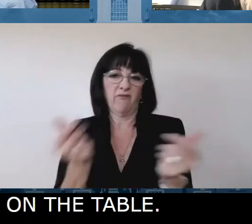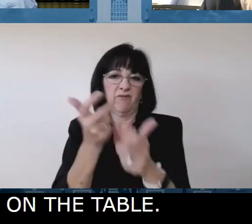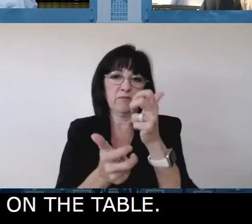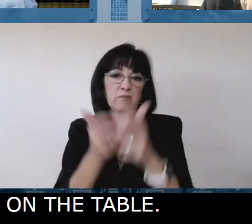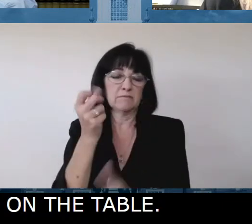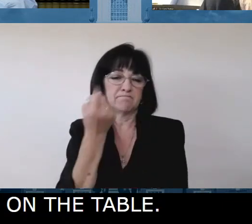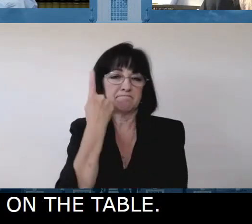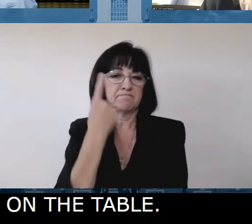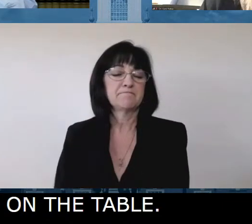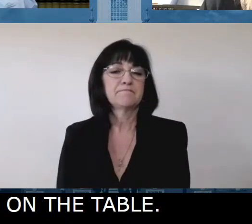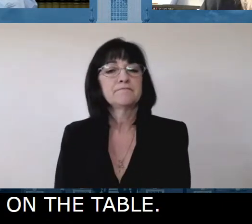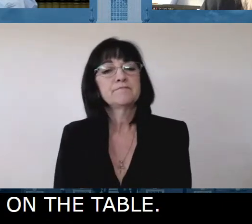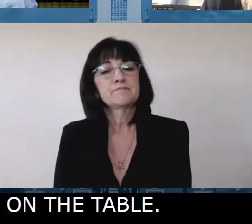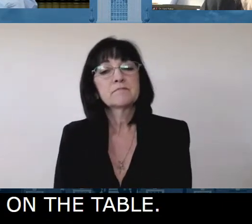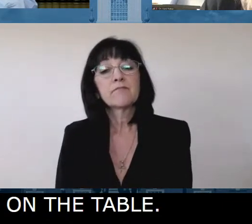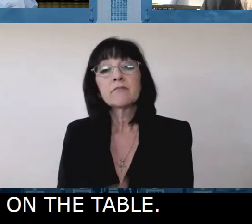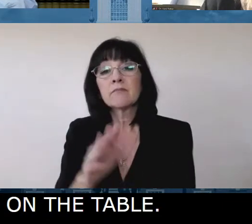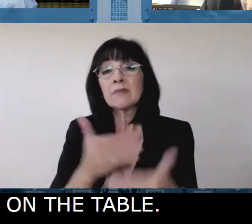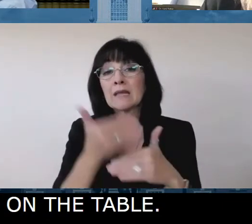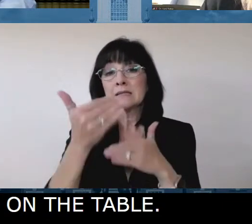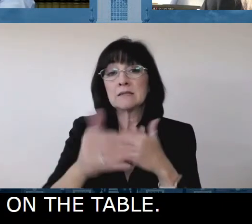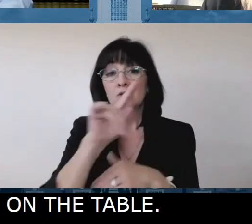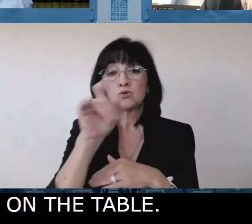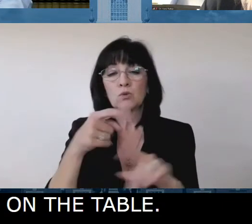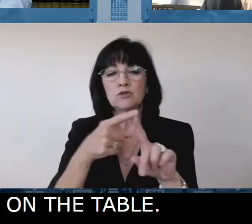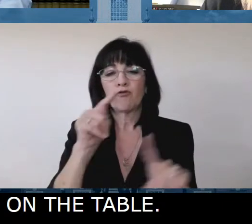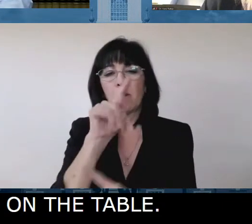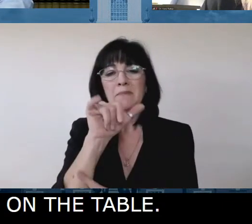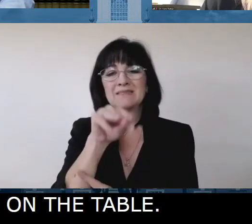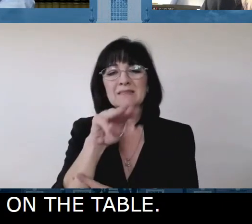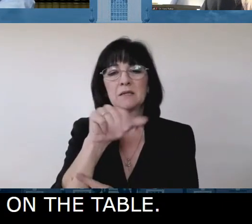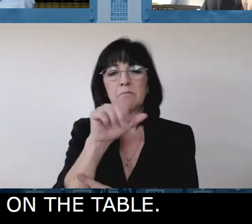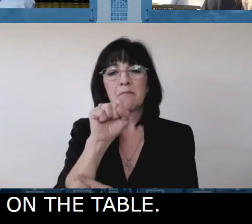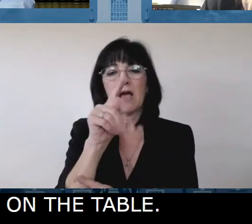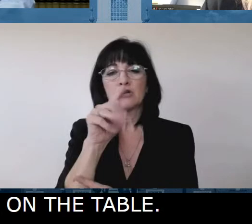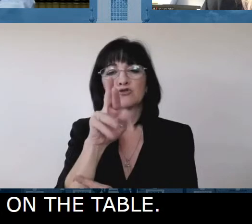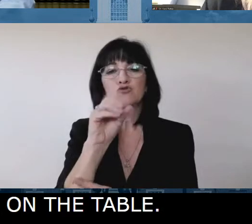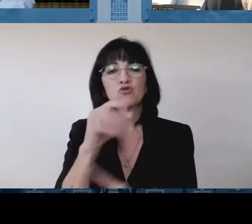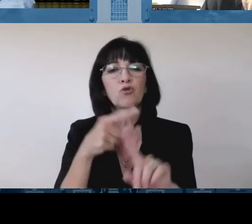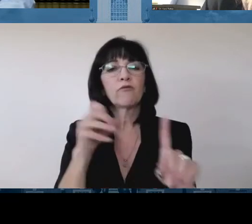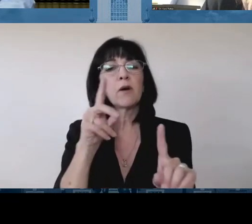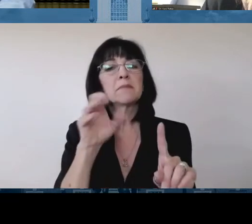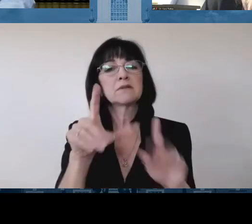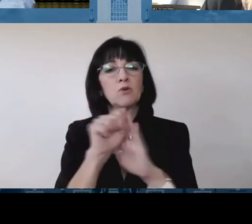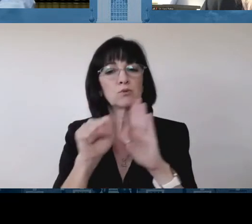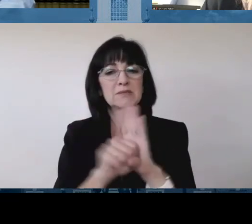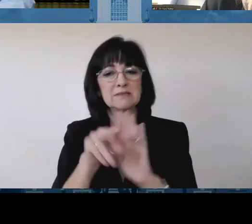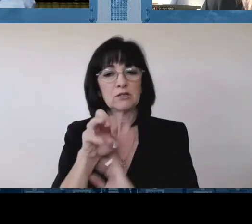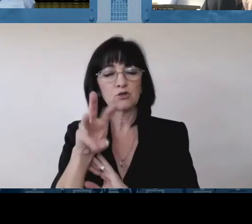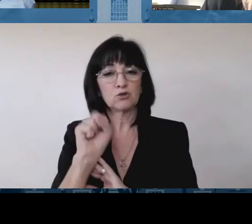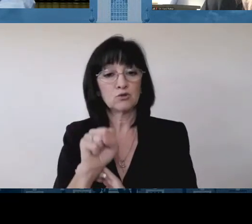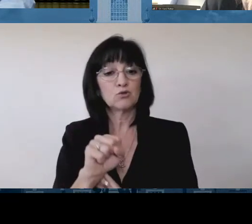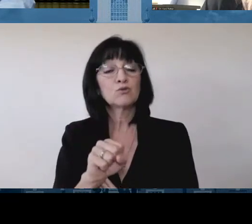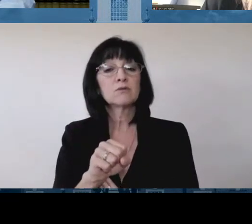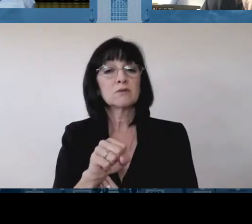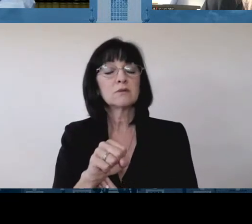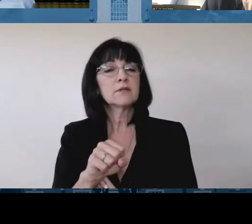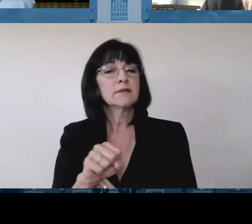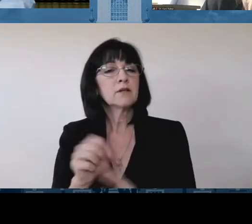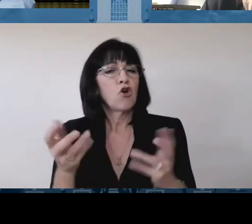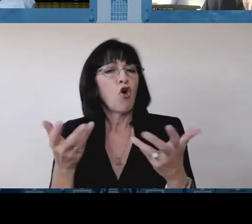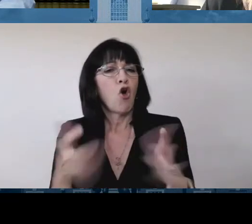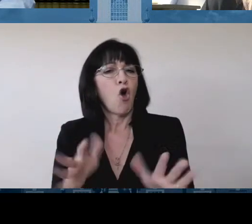the Delaware State News. Hi, everyone. This was brought up during the presentation how